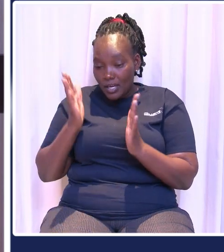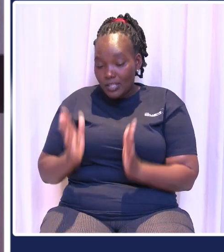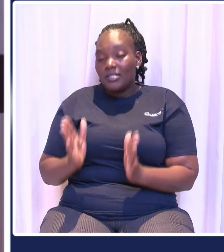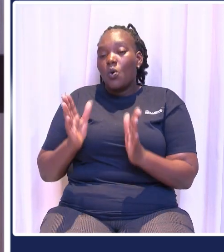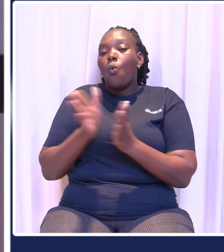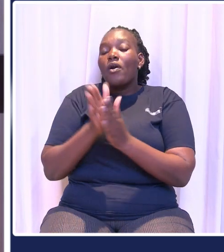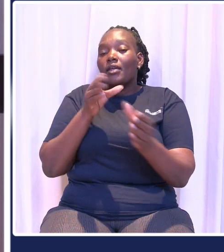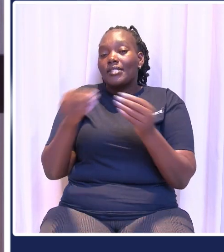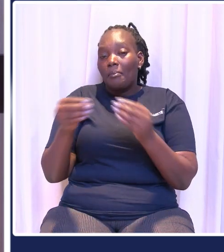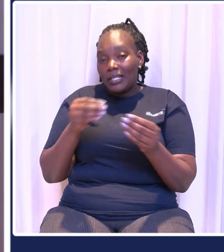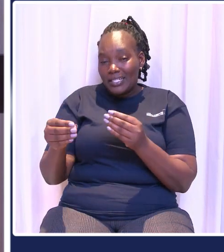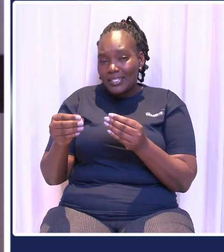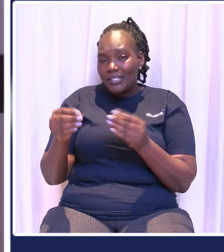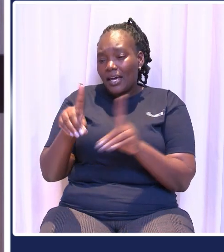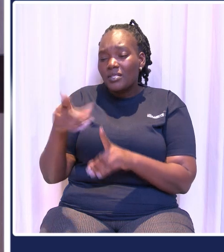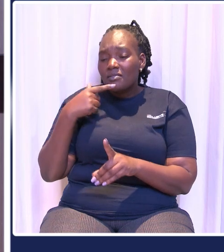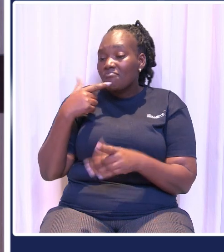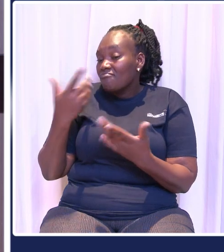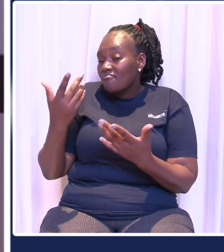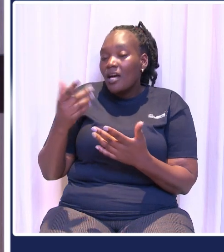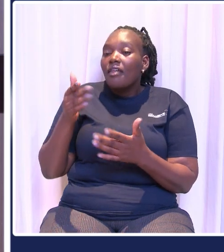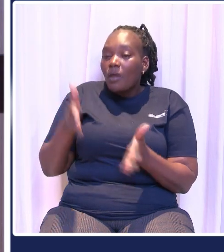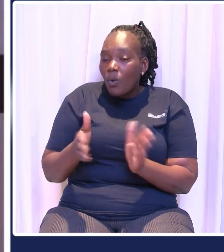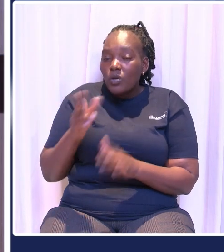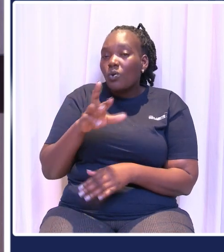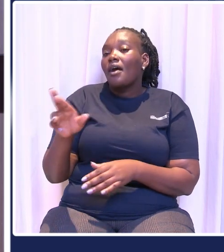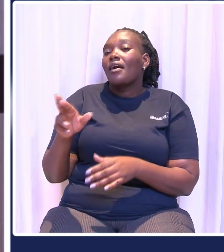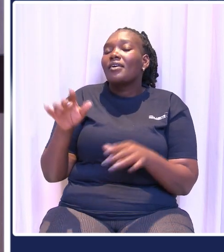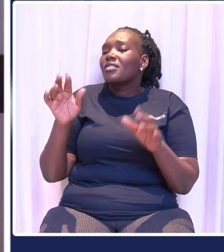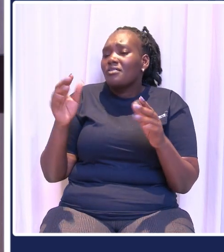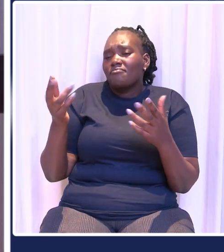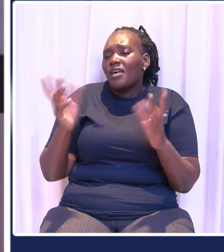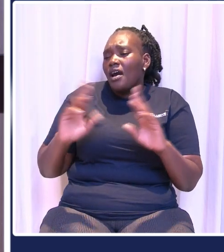Right? And as you just said now, where you are is good enough.